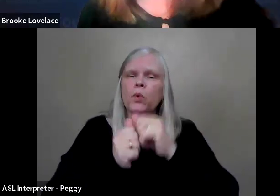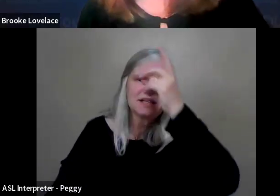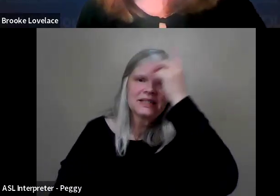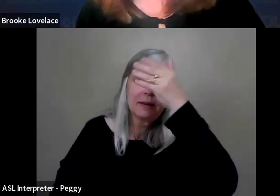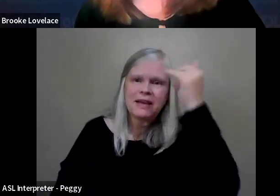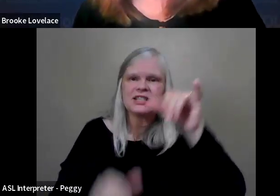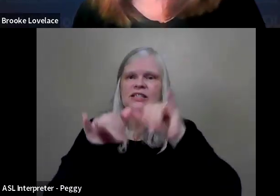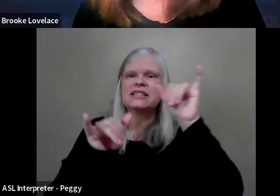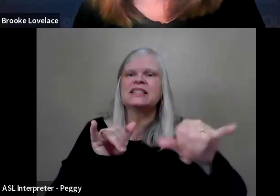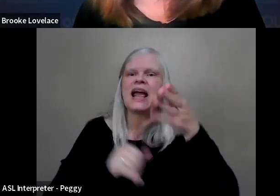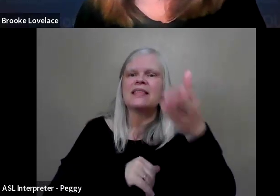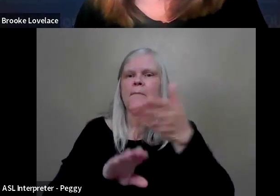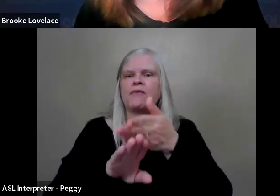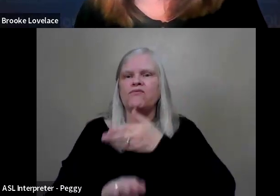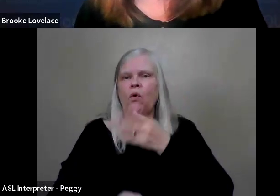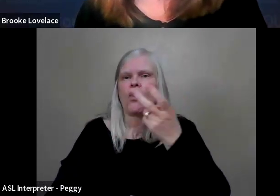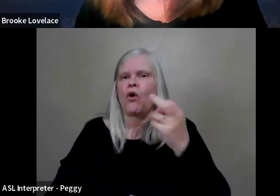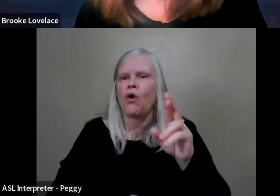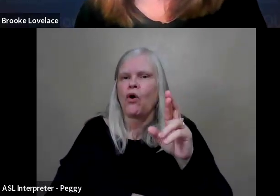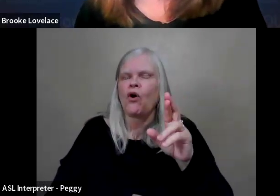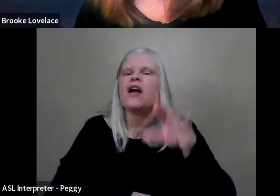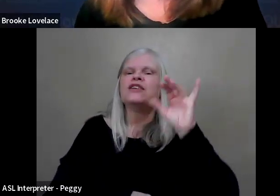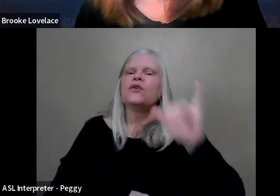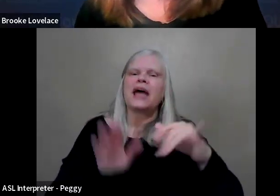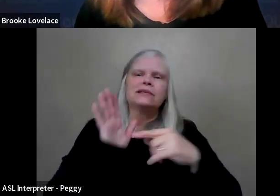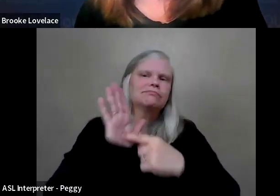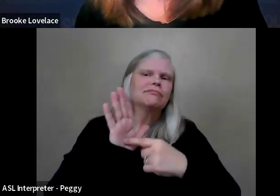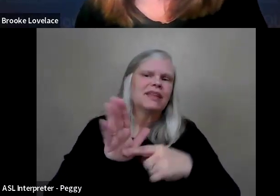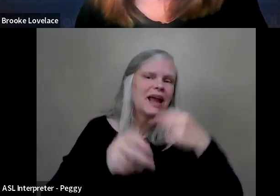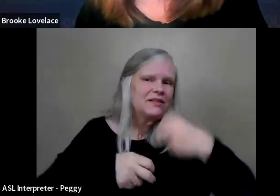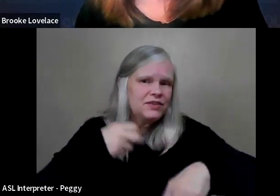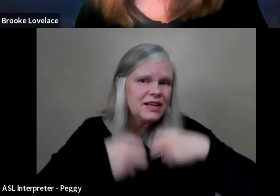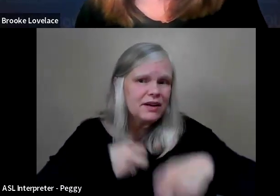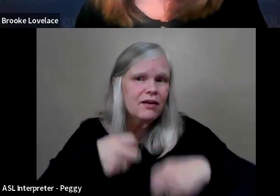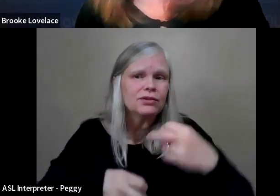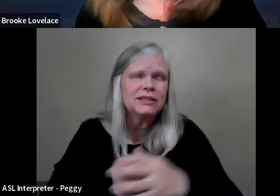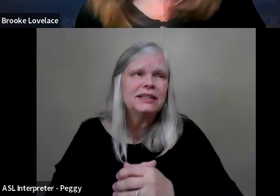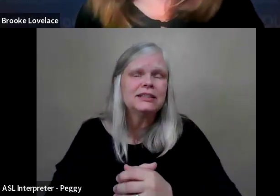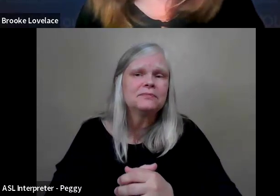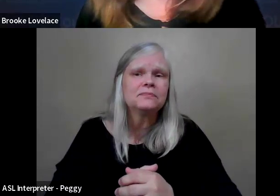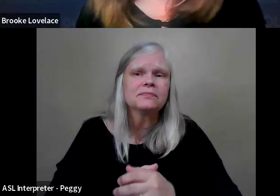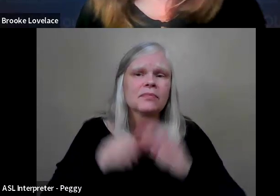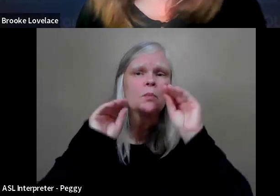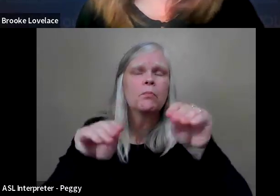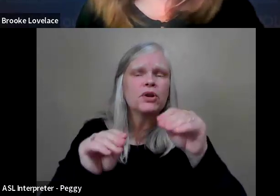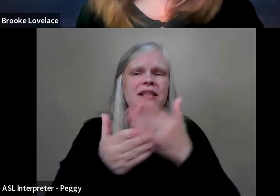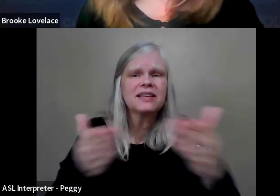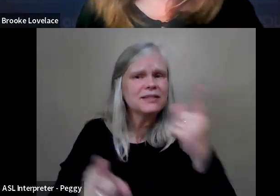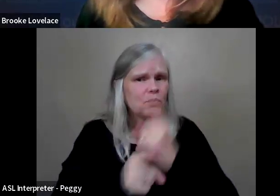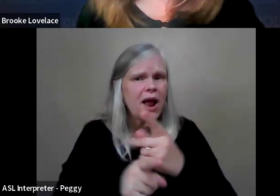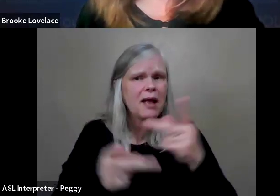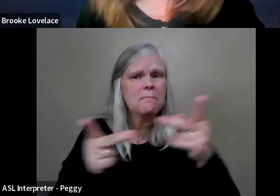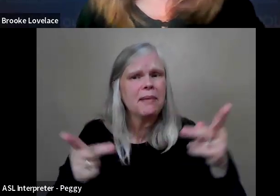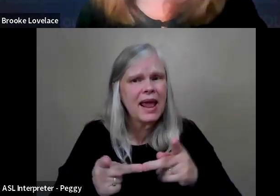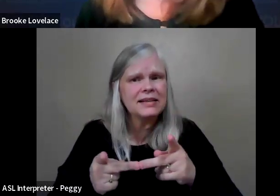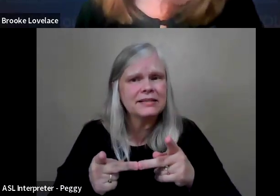had stayed there before her. And so again, that's that example of difficulty putting things in the right place and